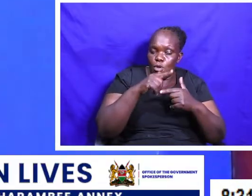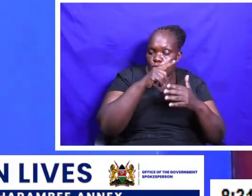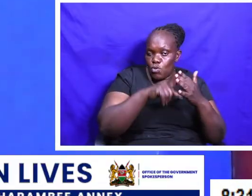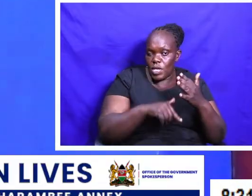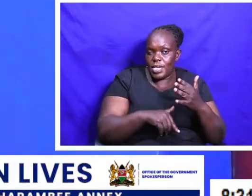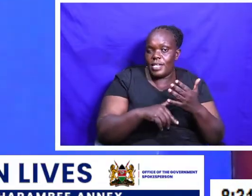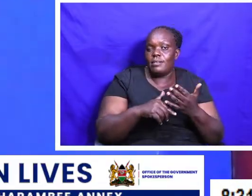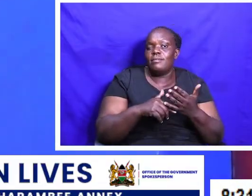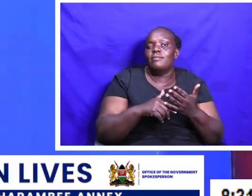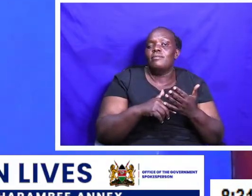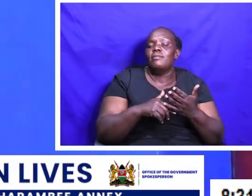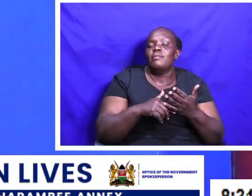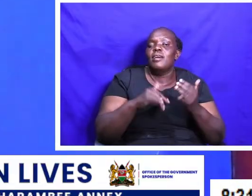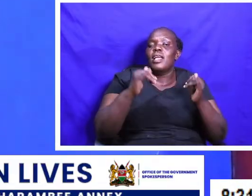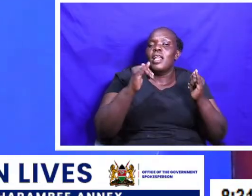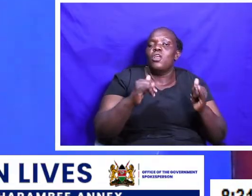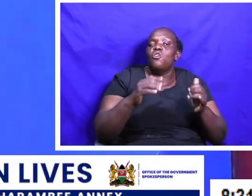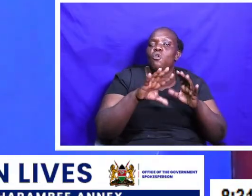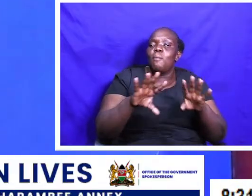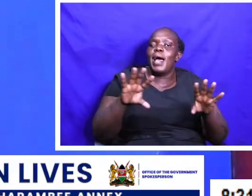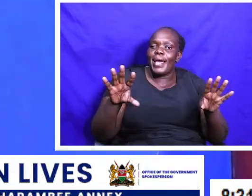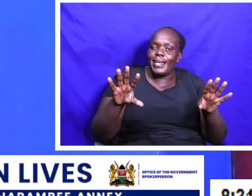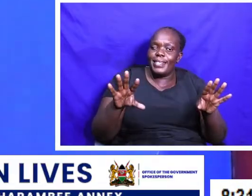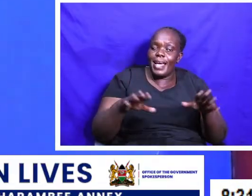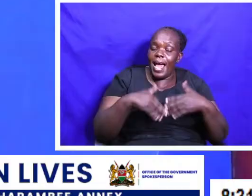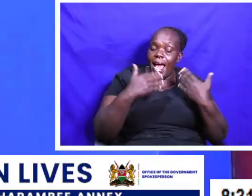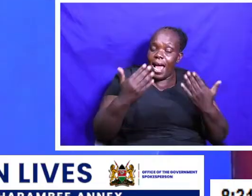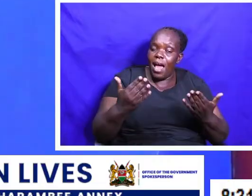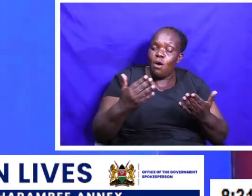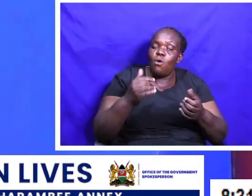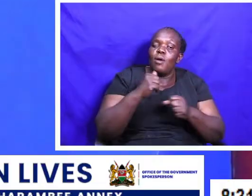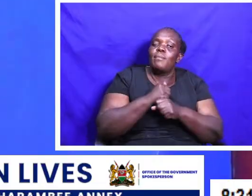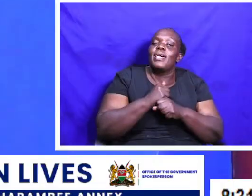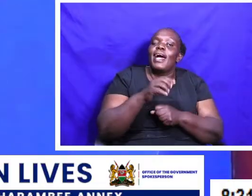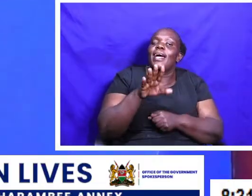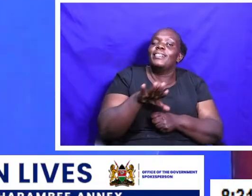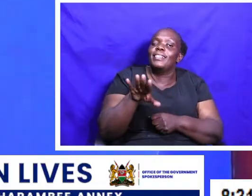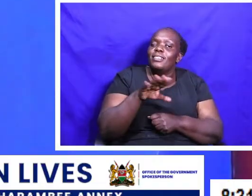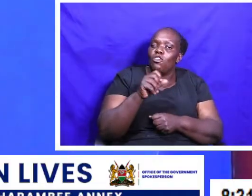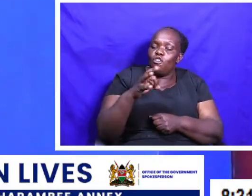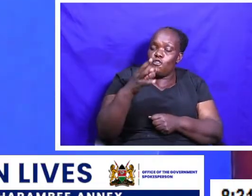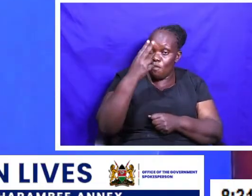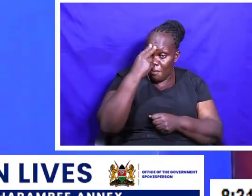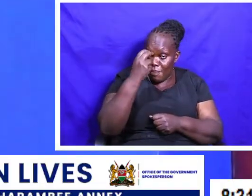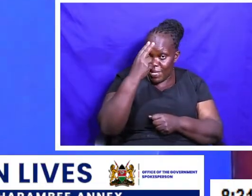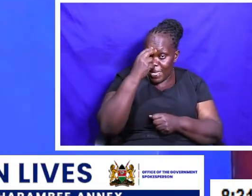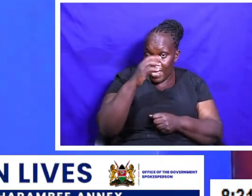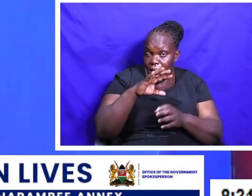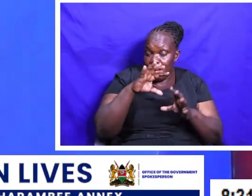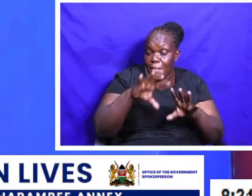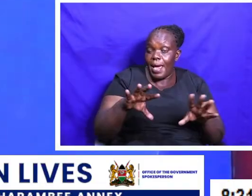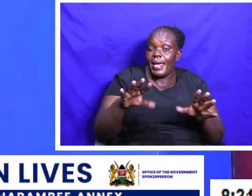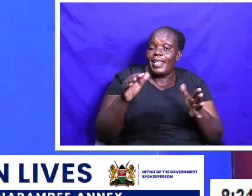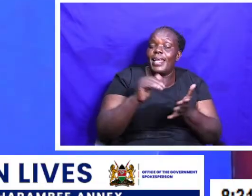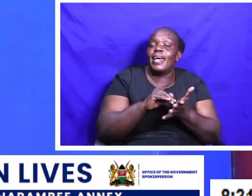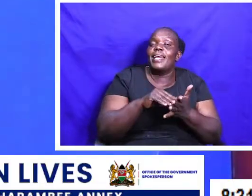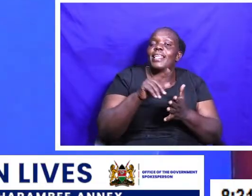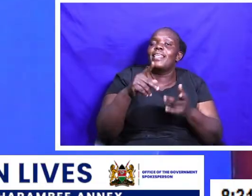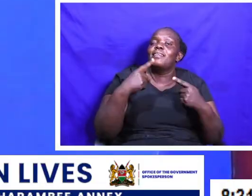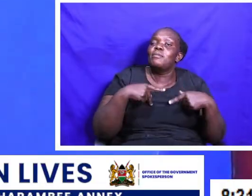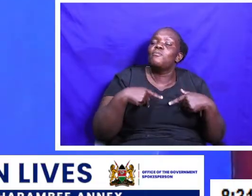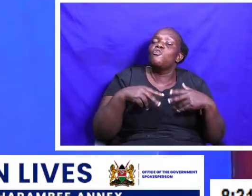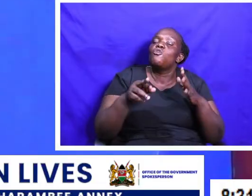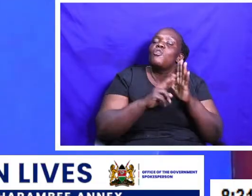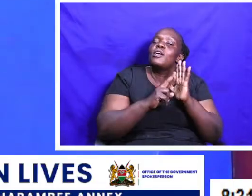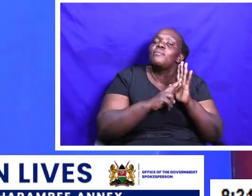making the new markets that are being built. How do we make a section for the Masai market. Yeah, So again, curious, yes. you know, these